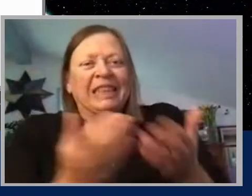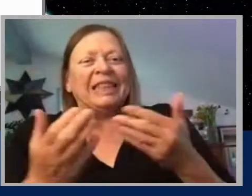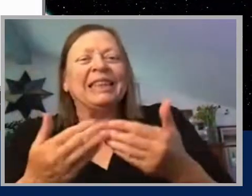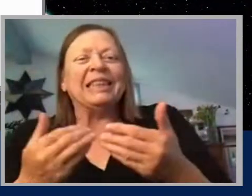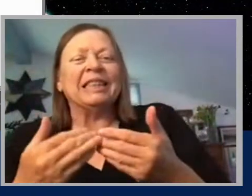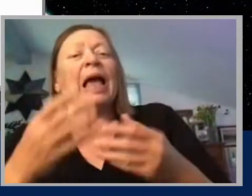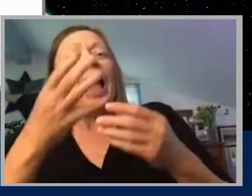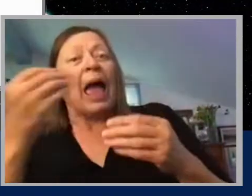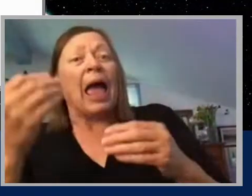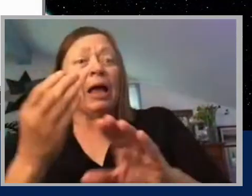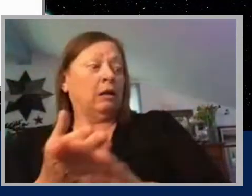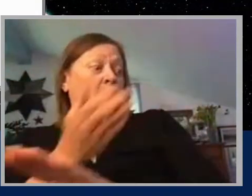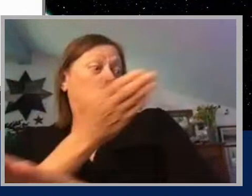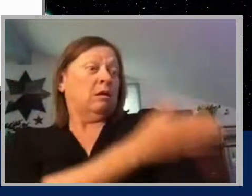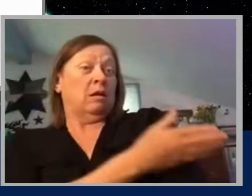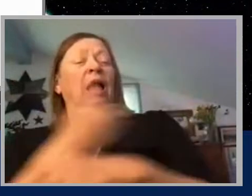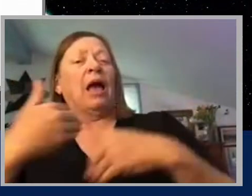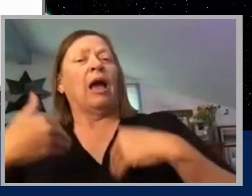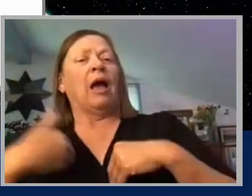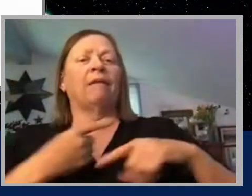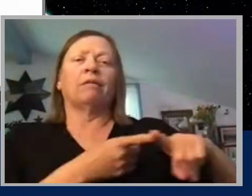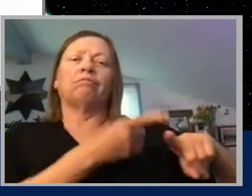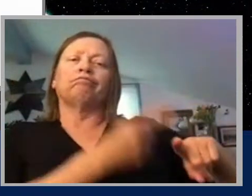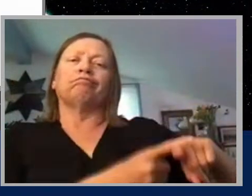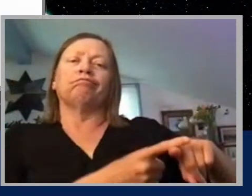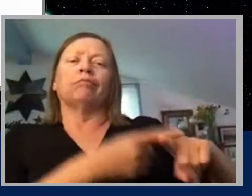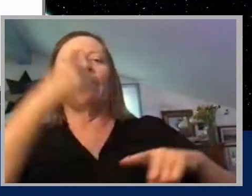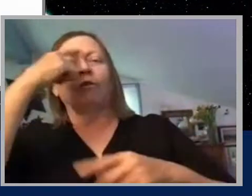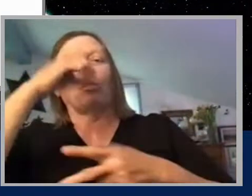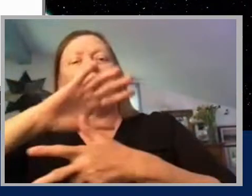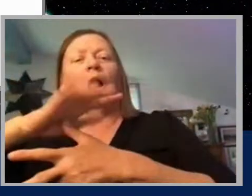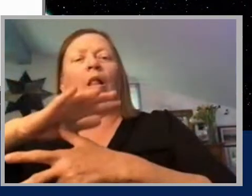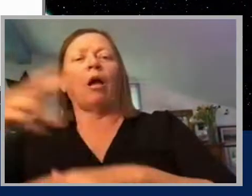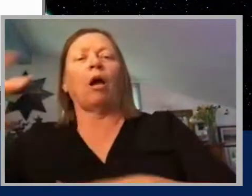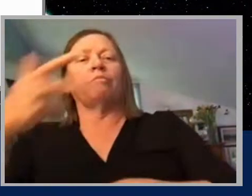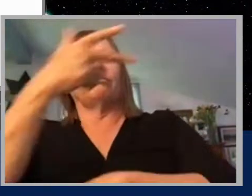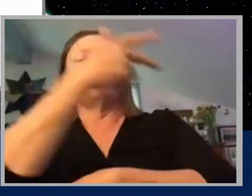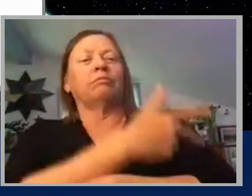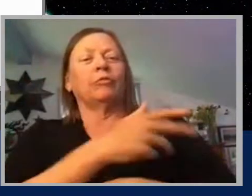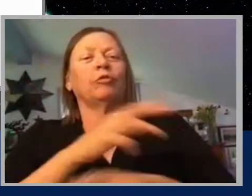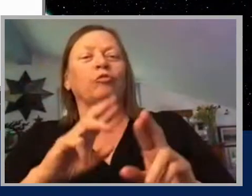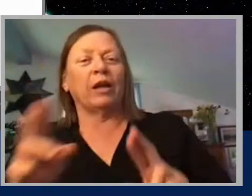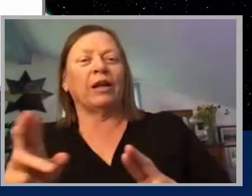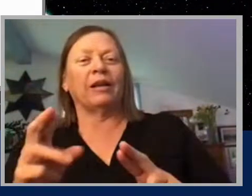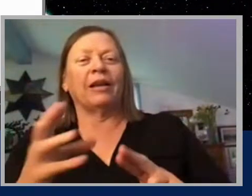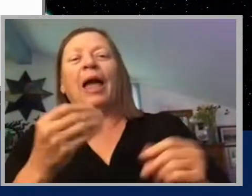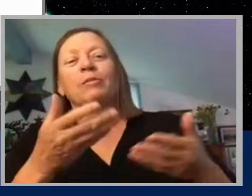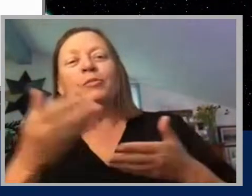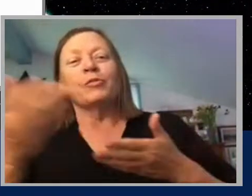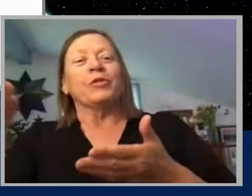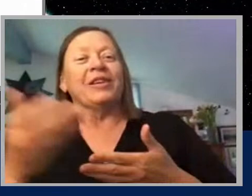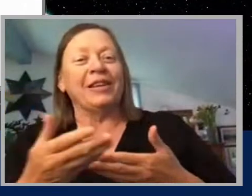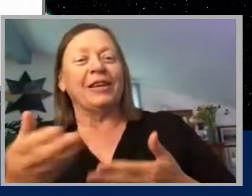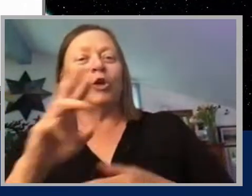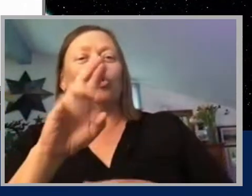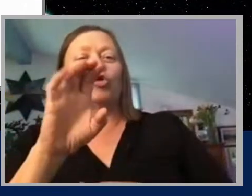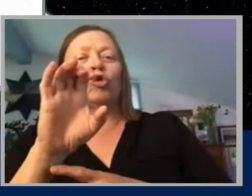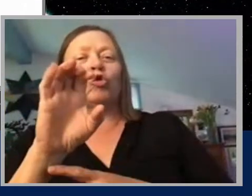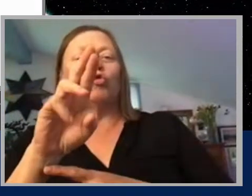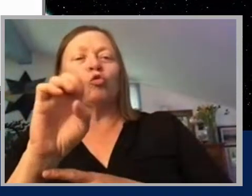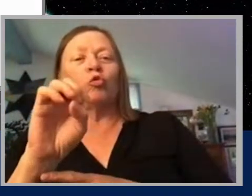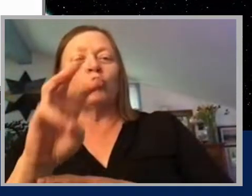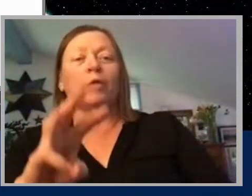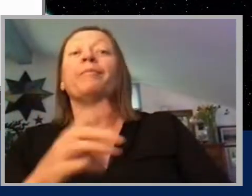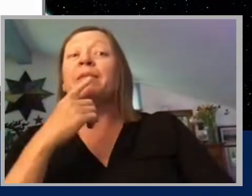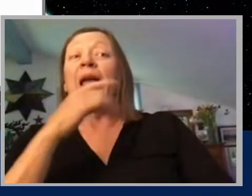a purpose-designed vessel for specifically going and picking up crews, or ferrying sometimes. That's exactly right. So this one only does the